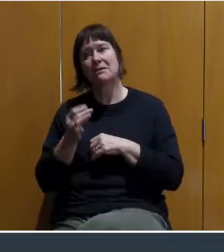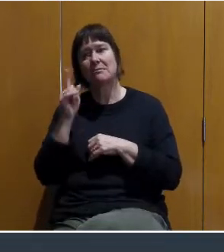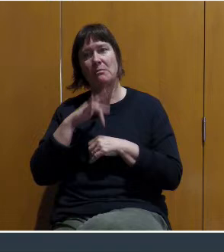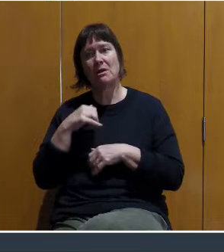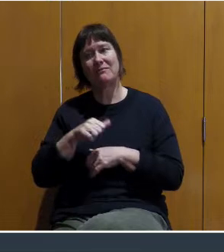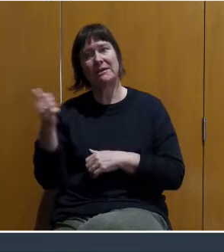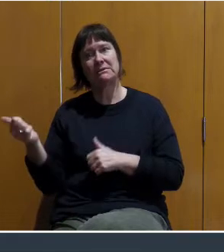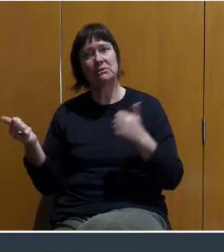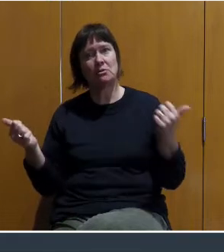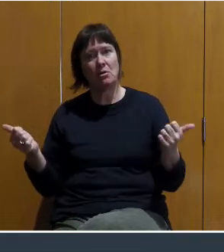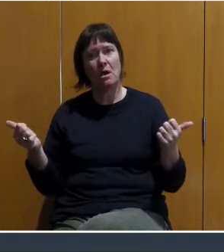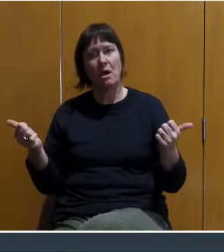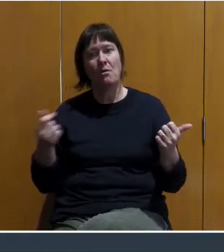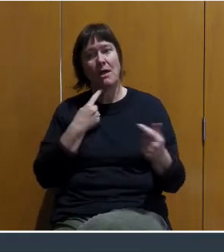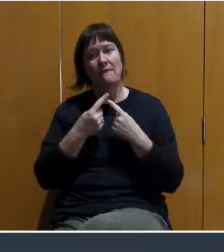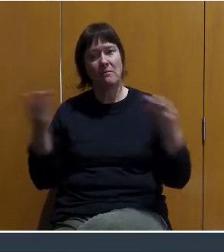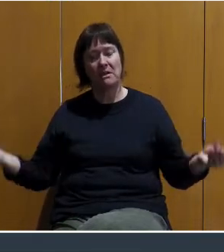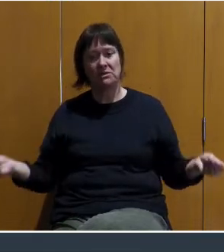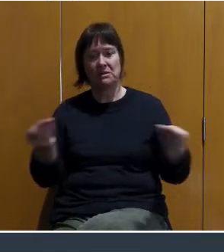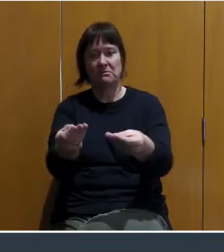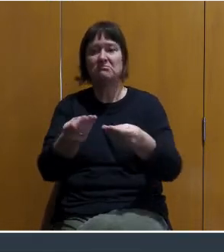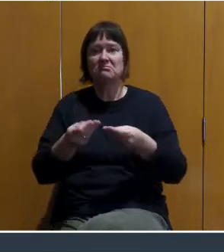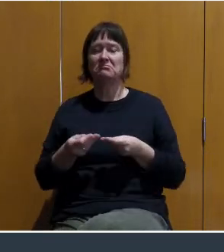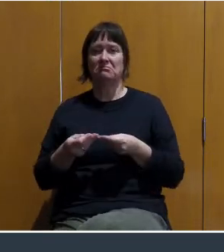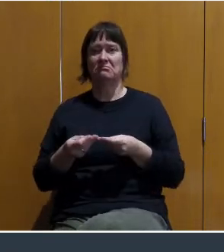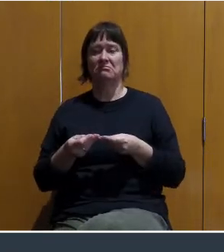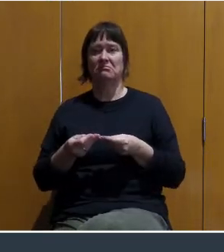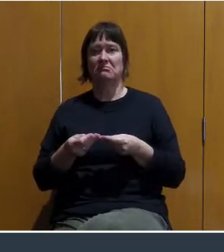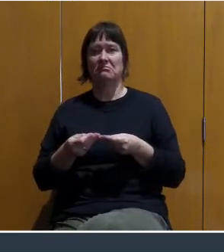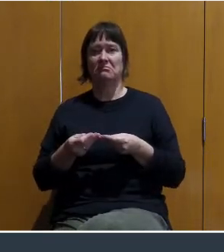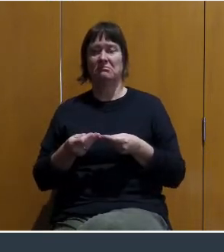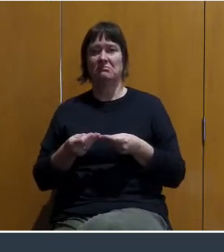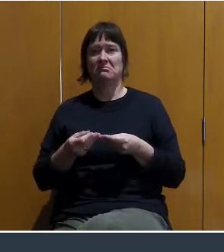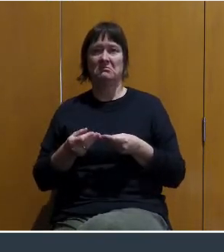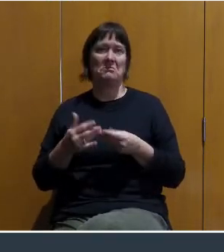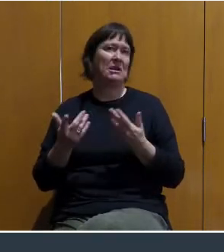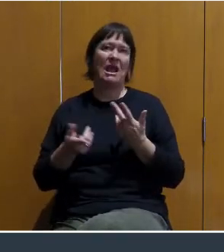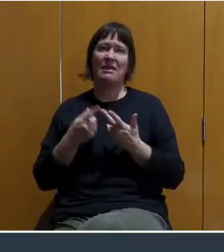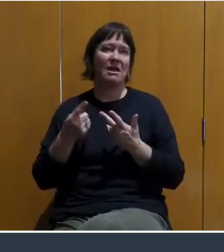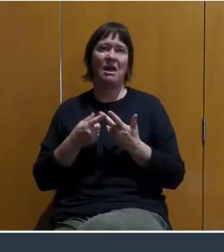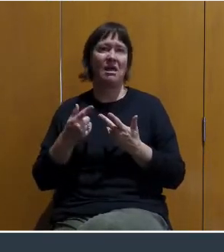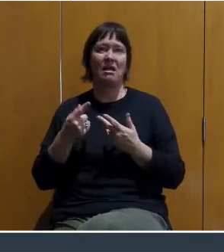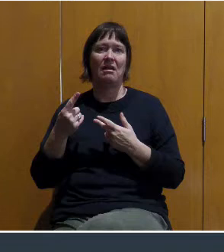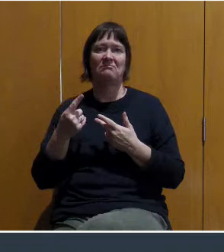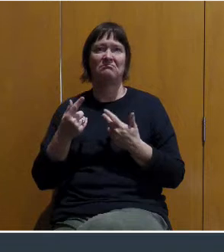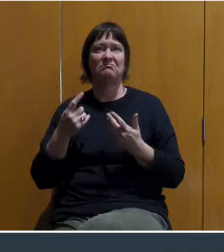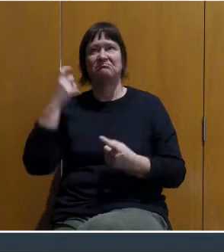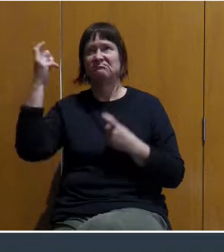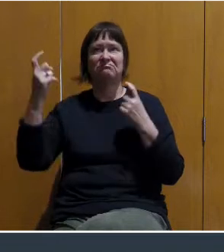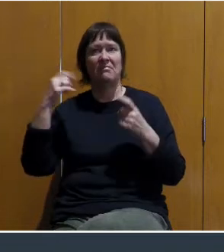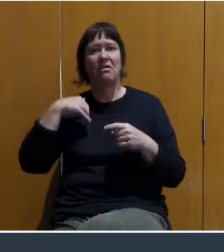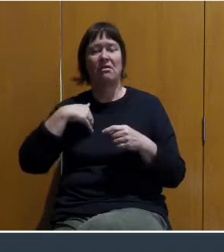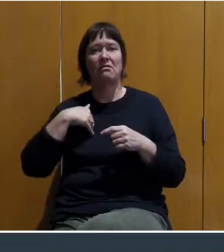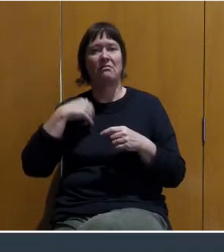With that information from the adjoining neighbours, that goes into the mix of many other whatever considerations the staff makes